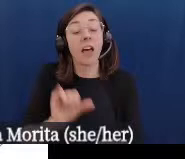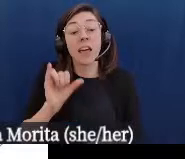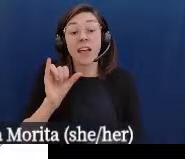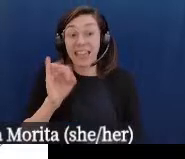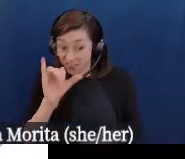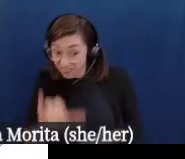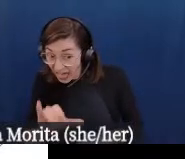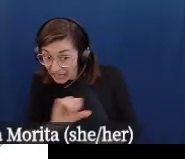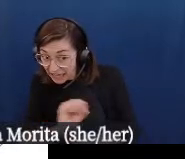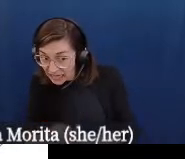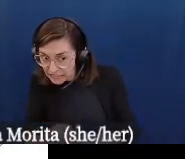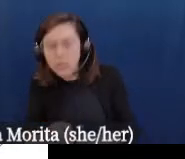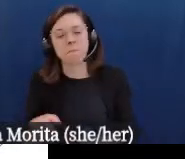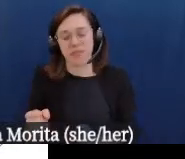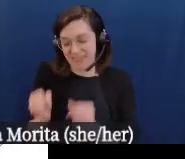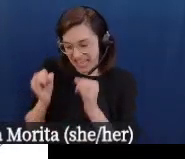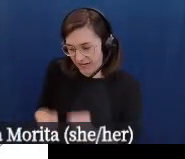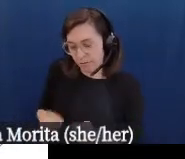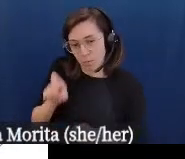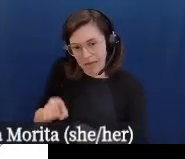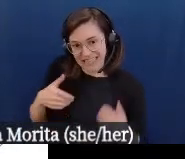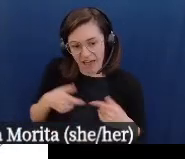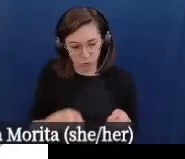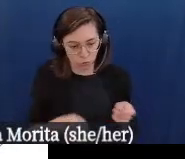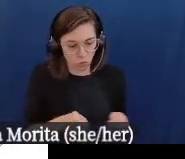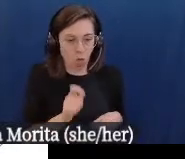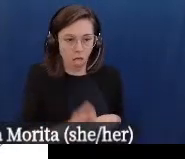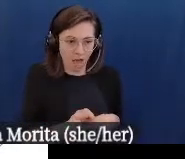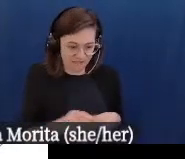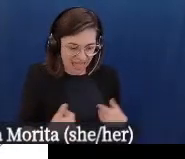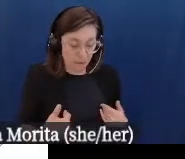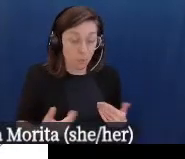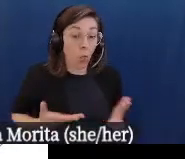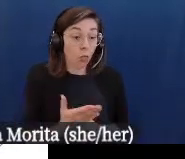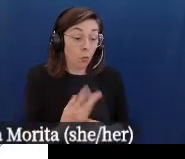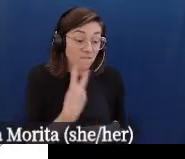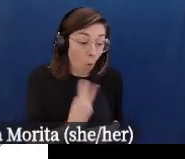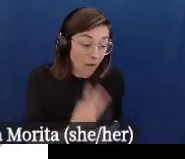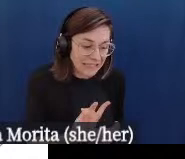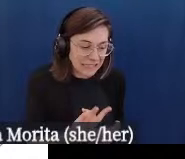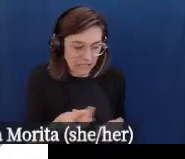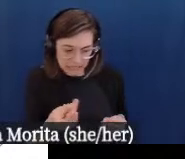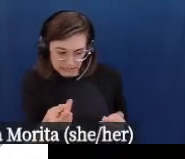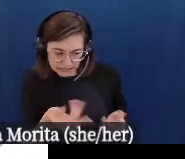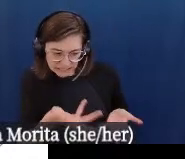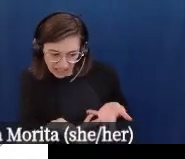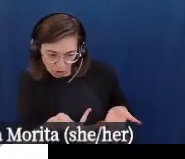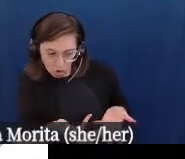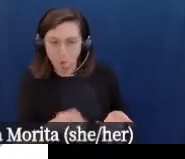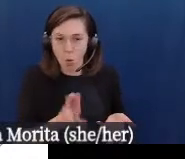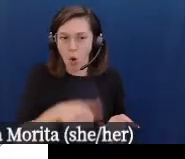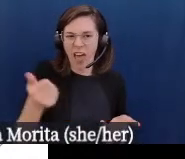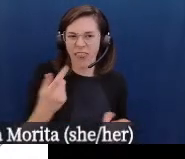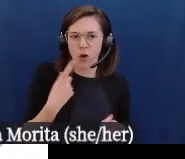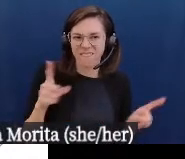individual must maintain control of the animal through voice, signal, or other effective controls.